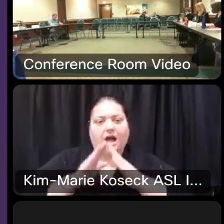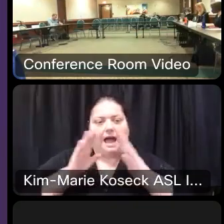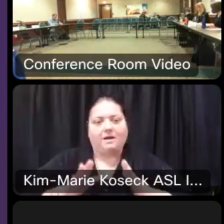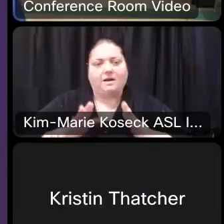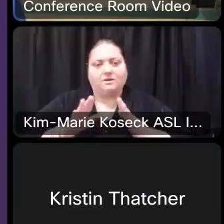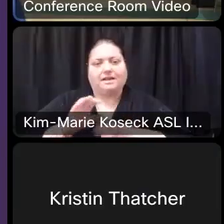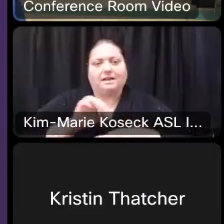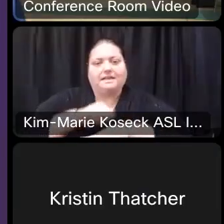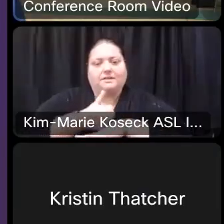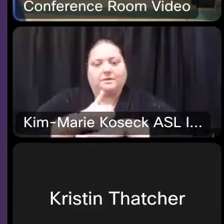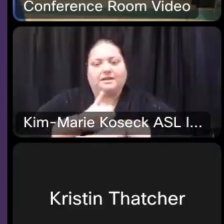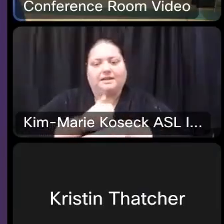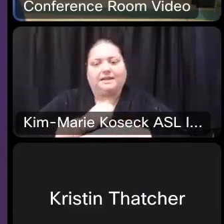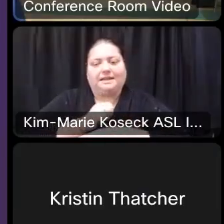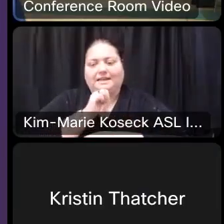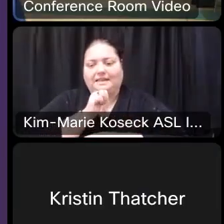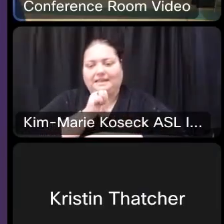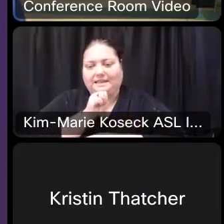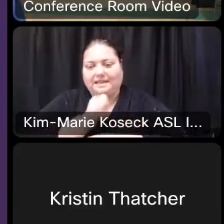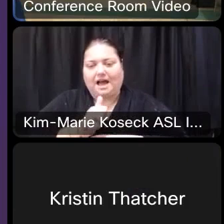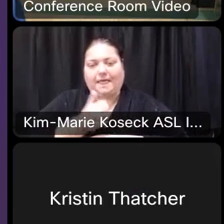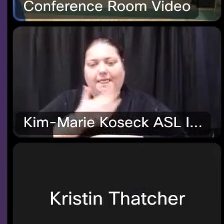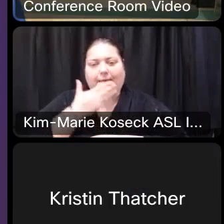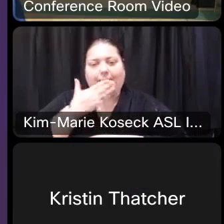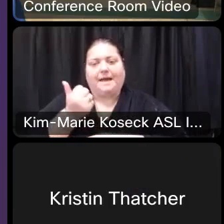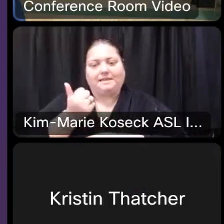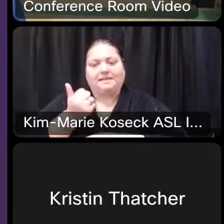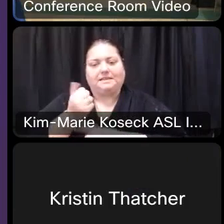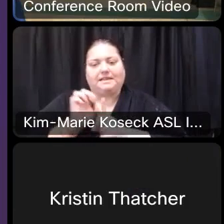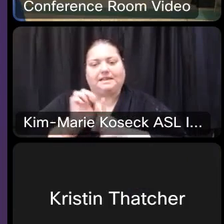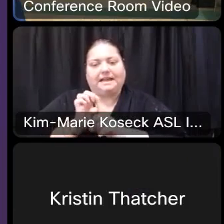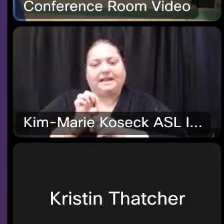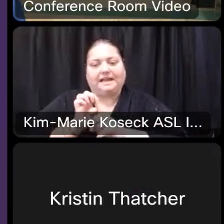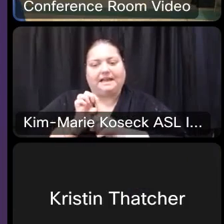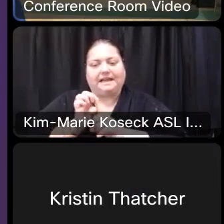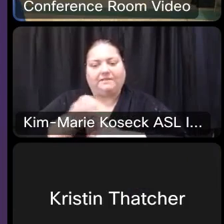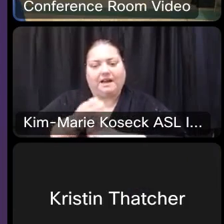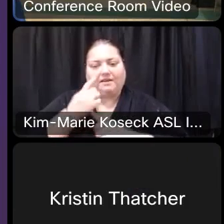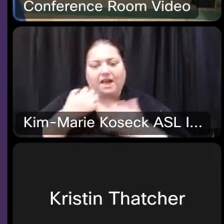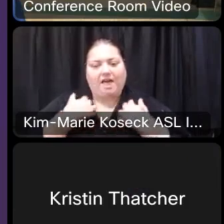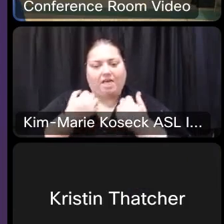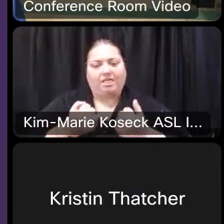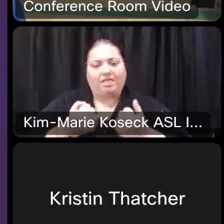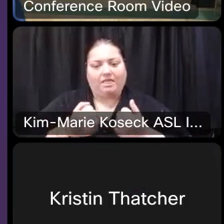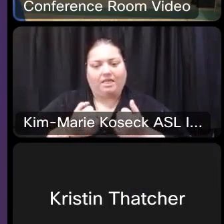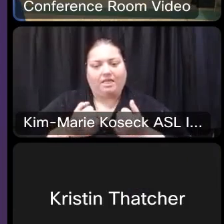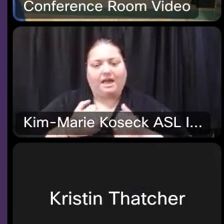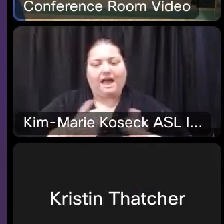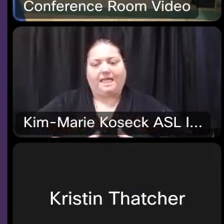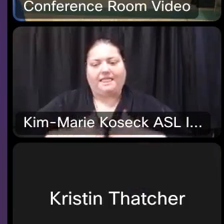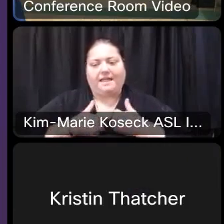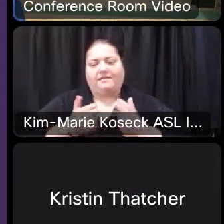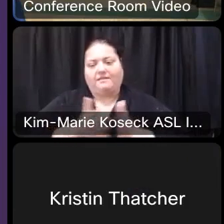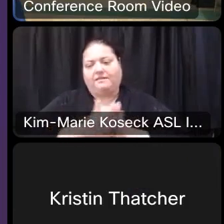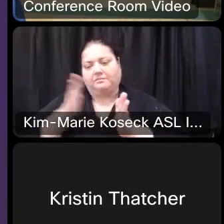situation that's just not the best environment for me health wise, because I live next door to a neighbor